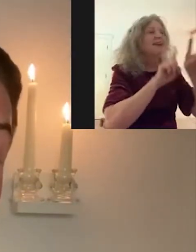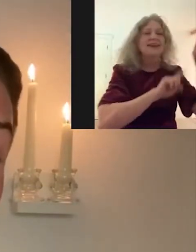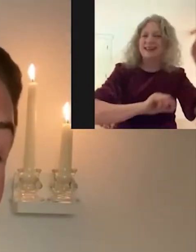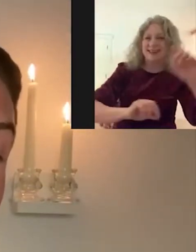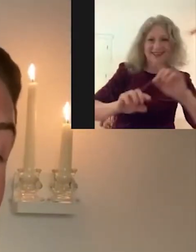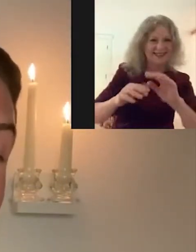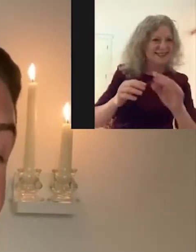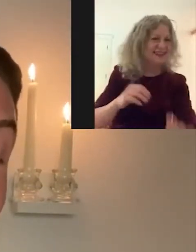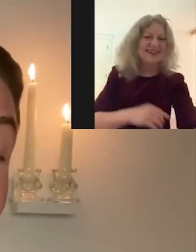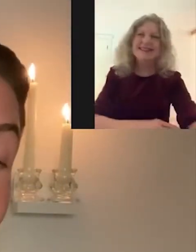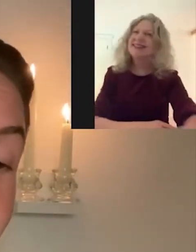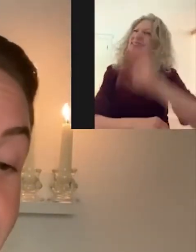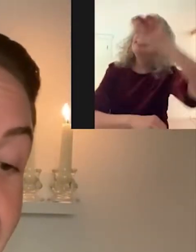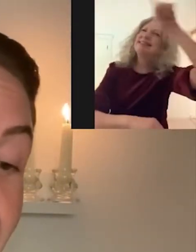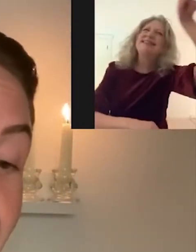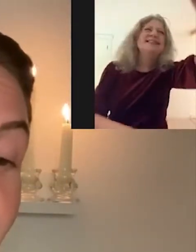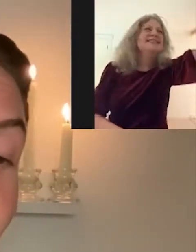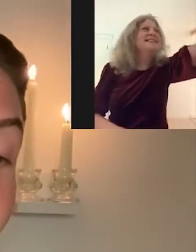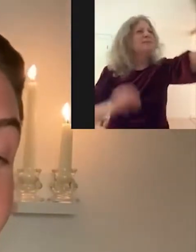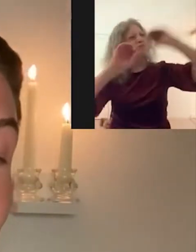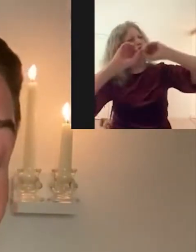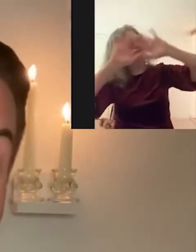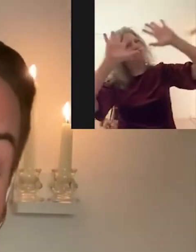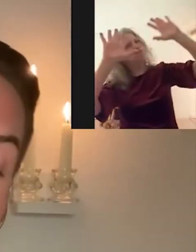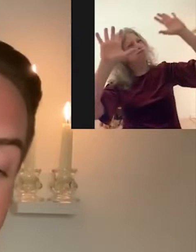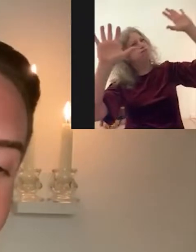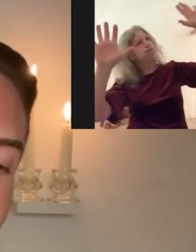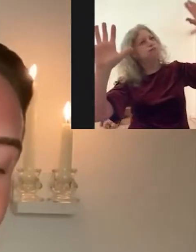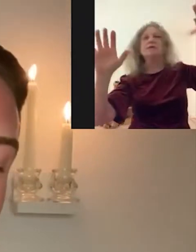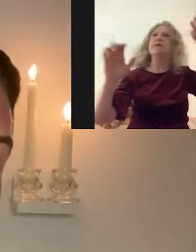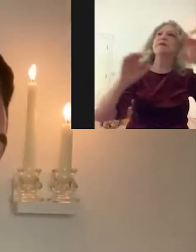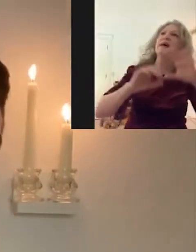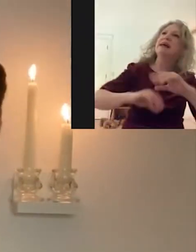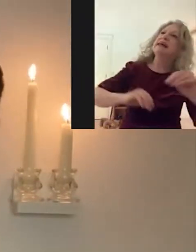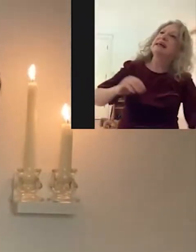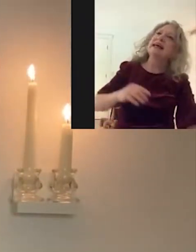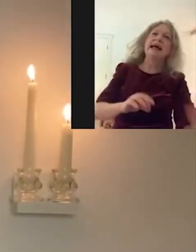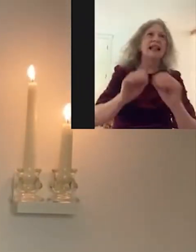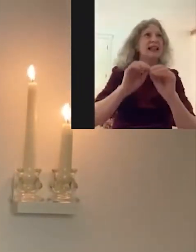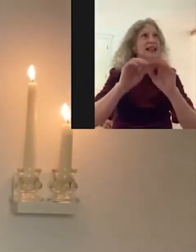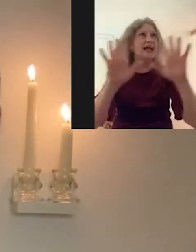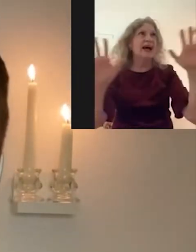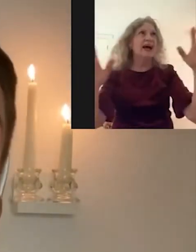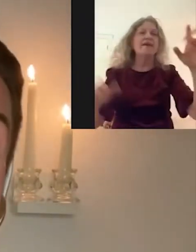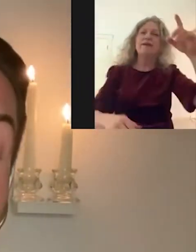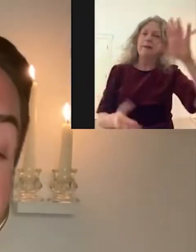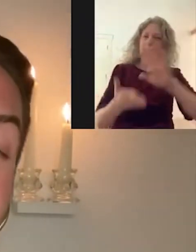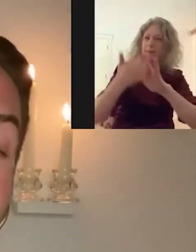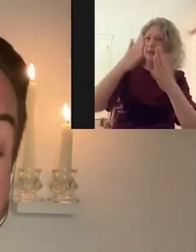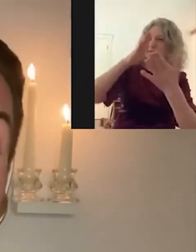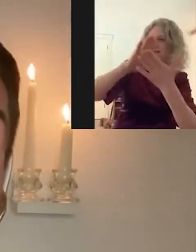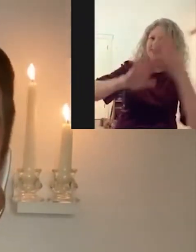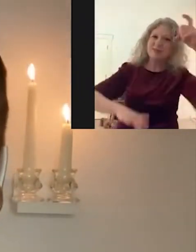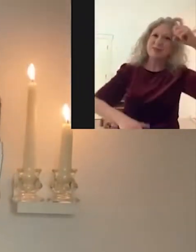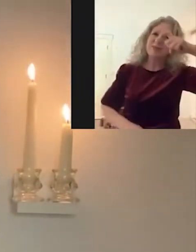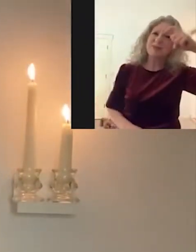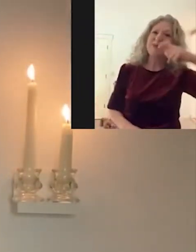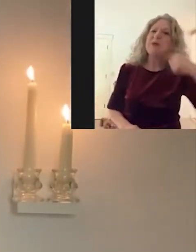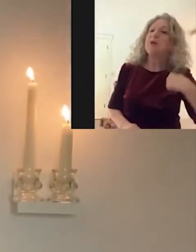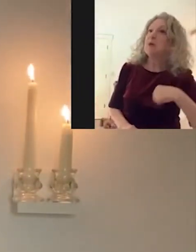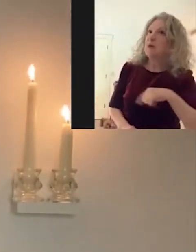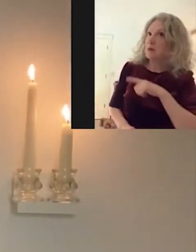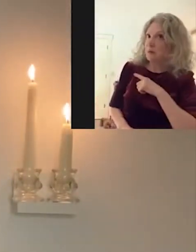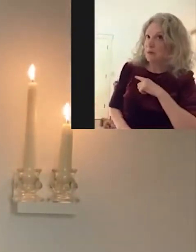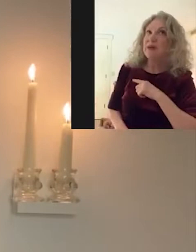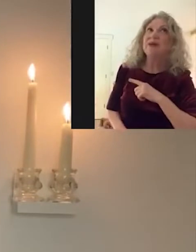of dawn, in the light of peace and wisdom, we can hear your